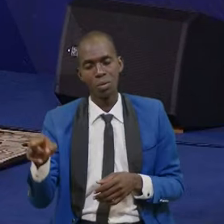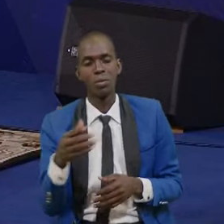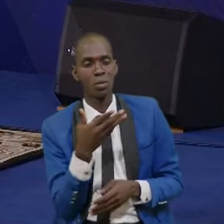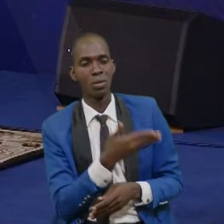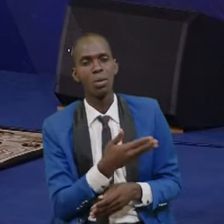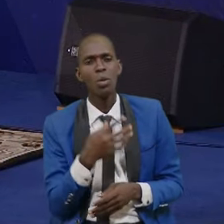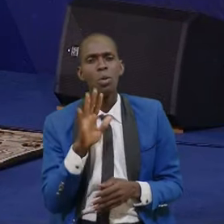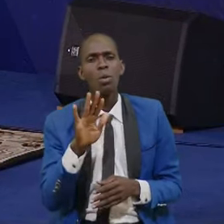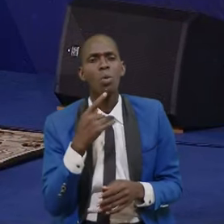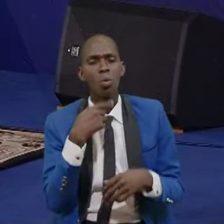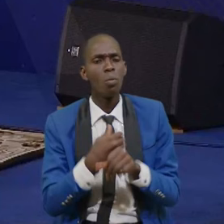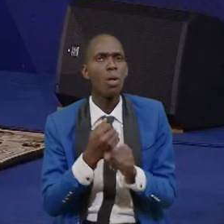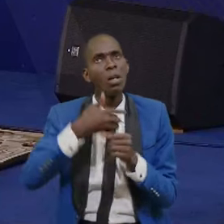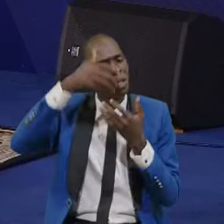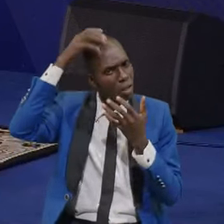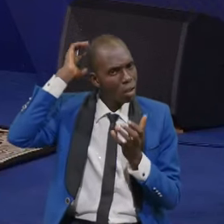made you?